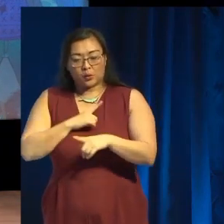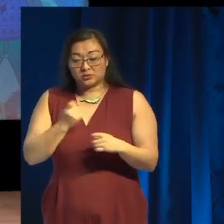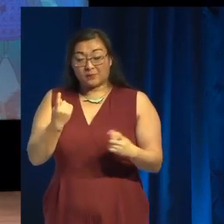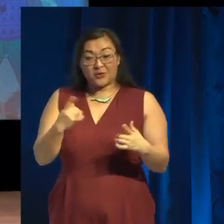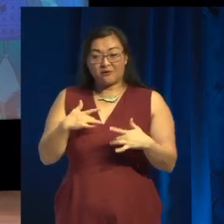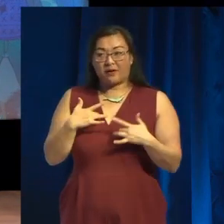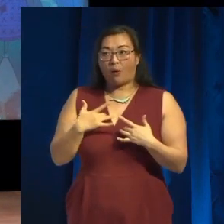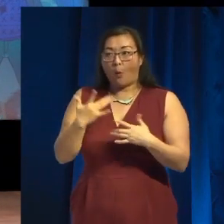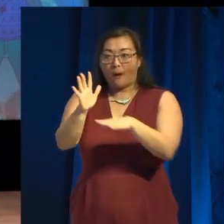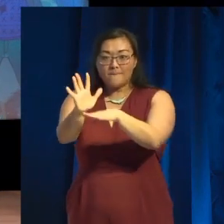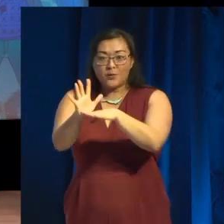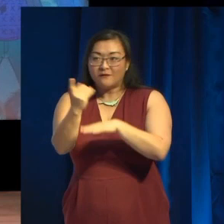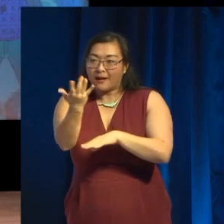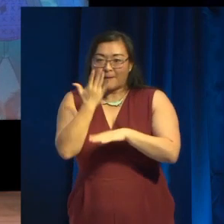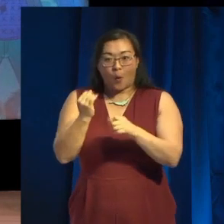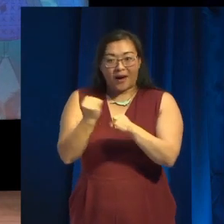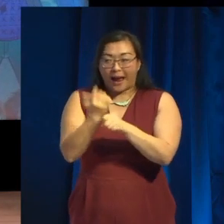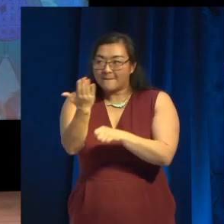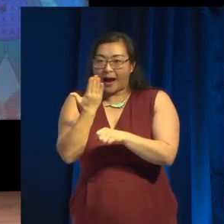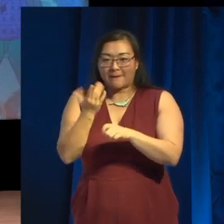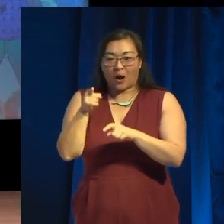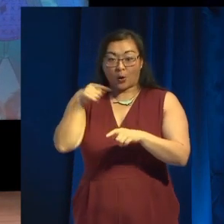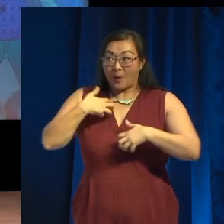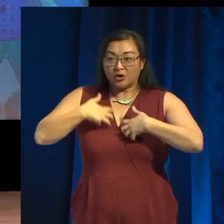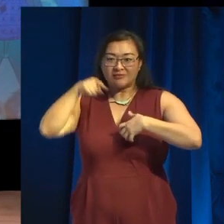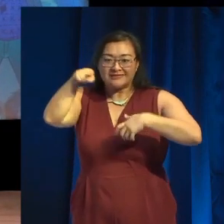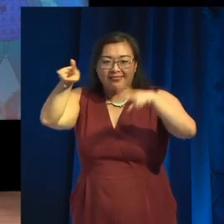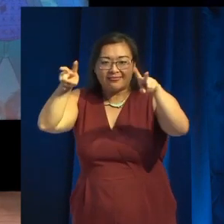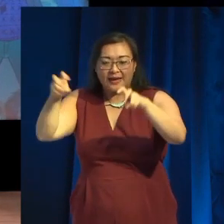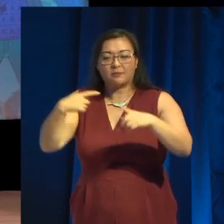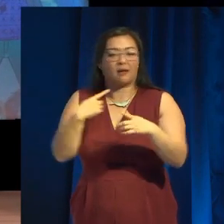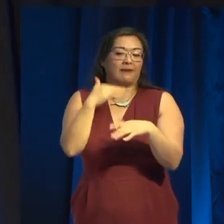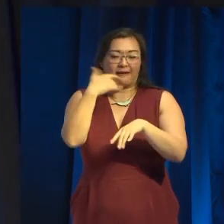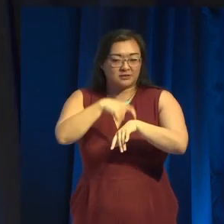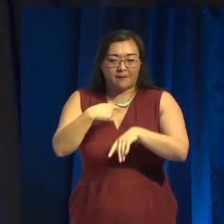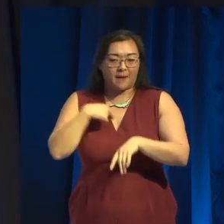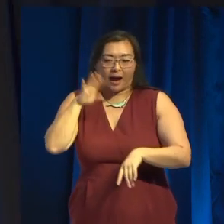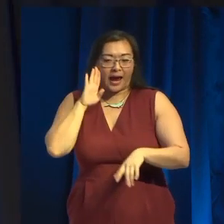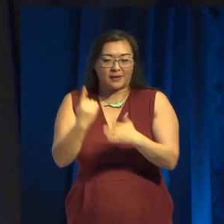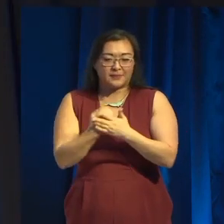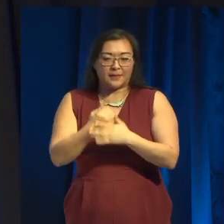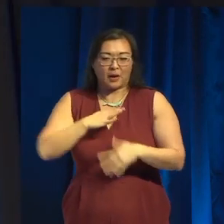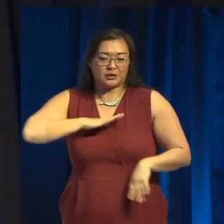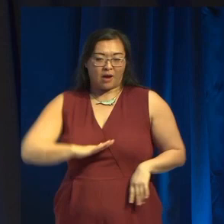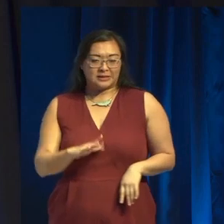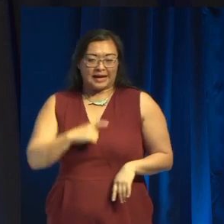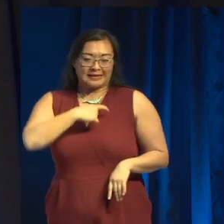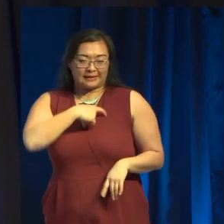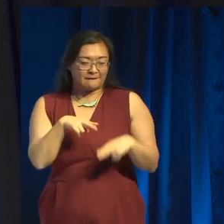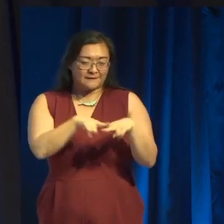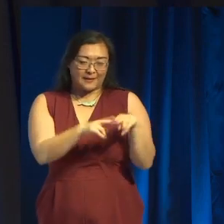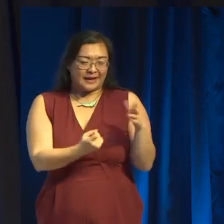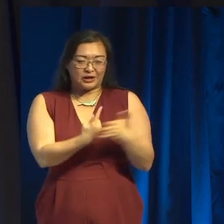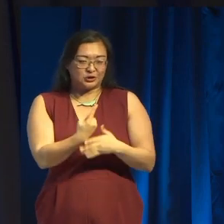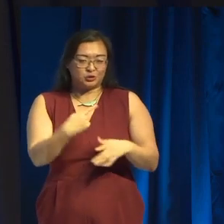out that's about something that you're interested in. For me, you know, every time when there is something about depression, anxiety, family matters, relationships,